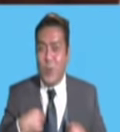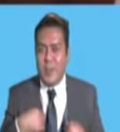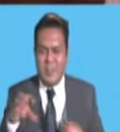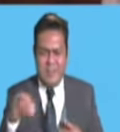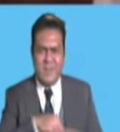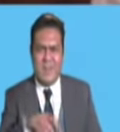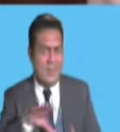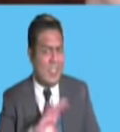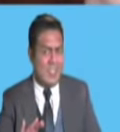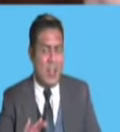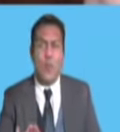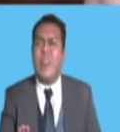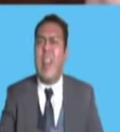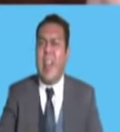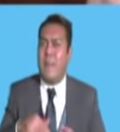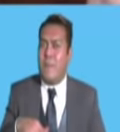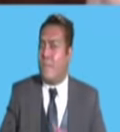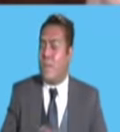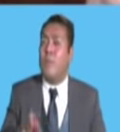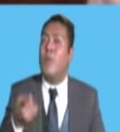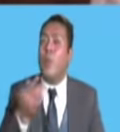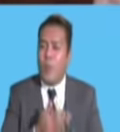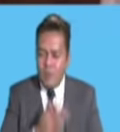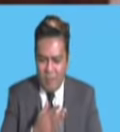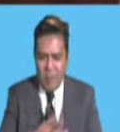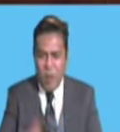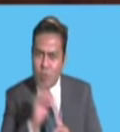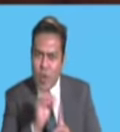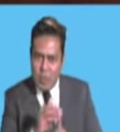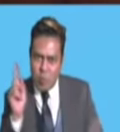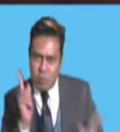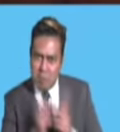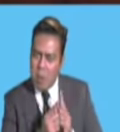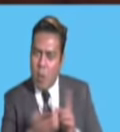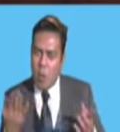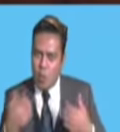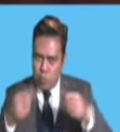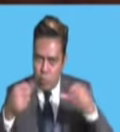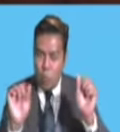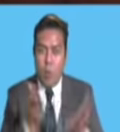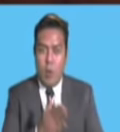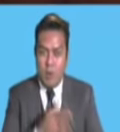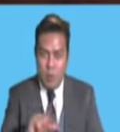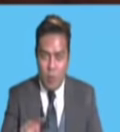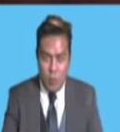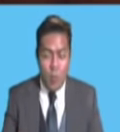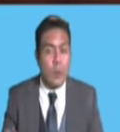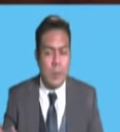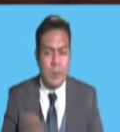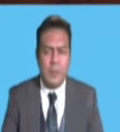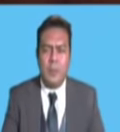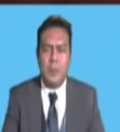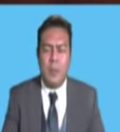allocation will help fulfill the objectives that the Ministry has planned. More importantly, in accordance to the principles of the